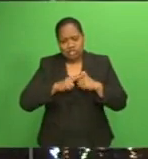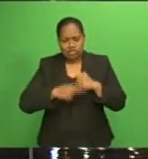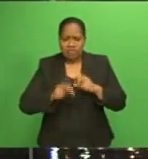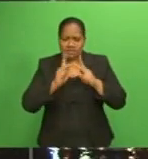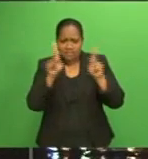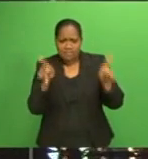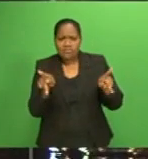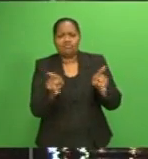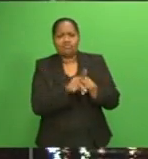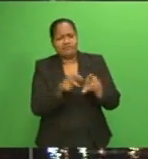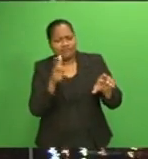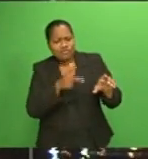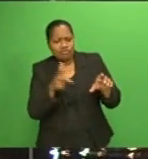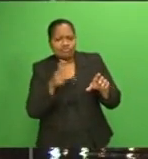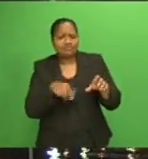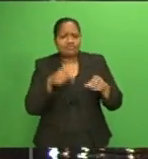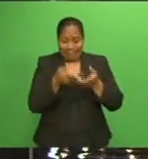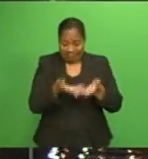email